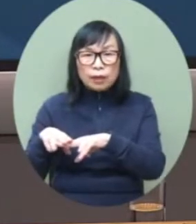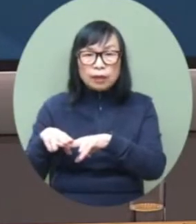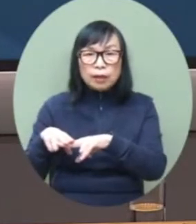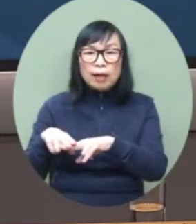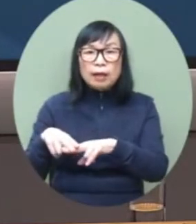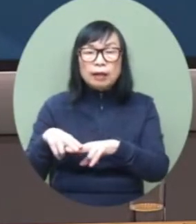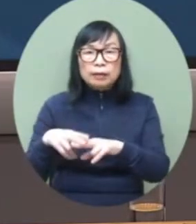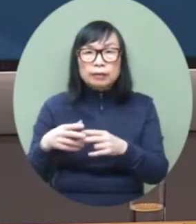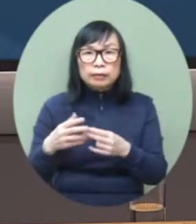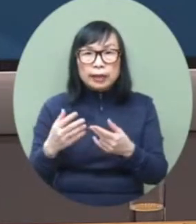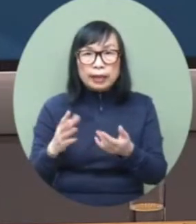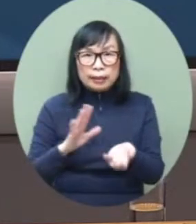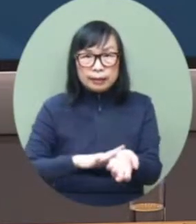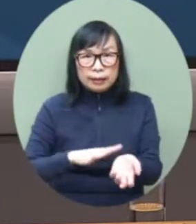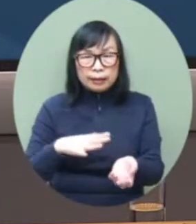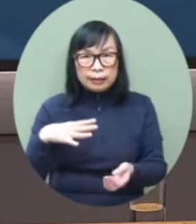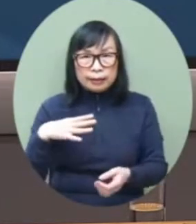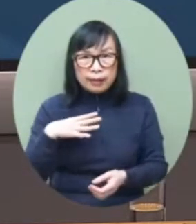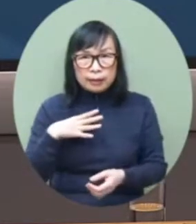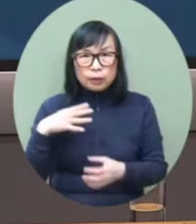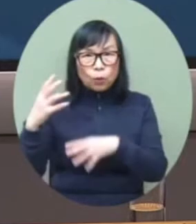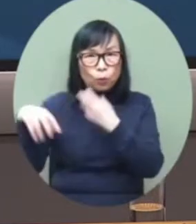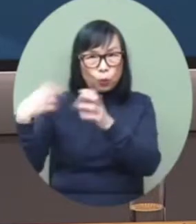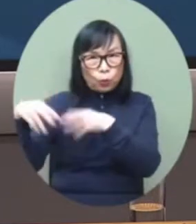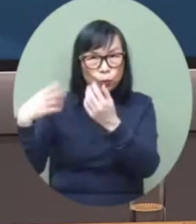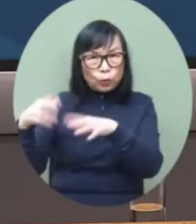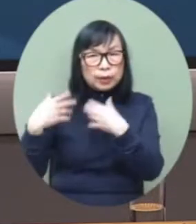In terms of